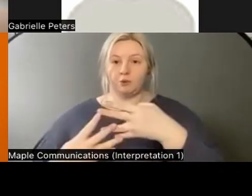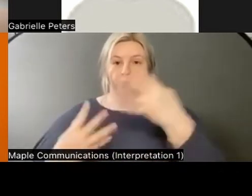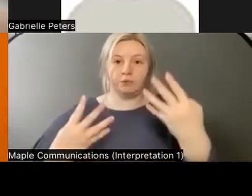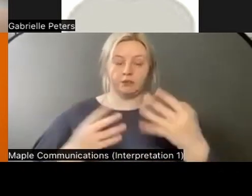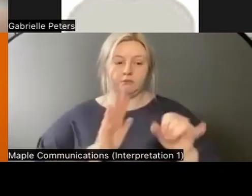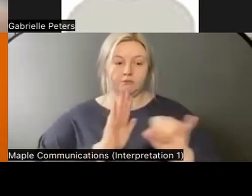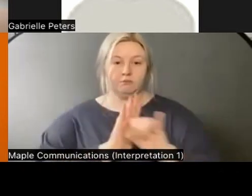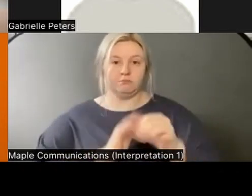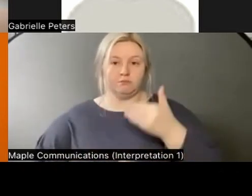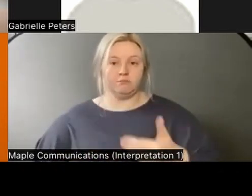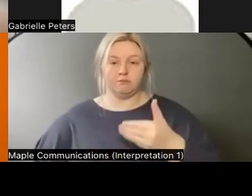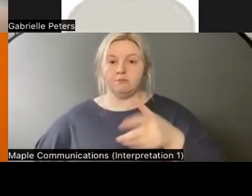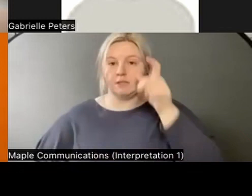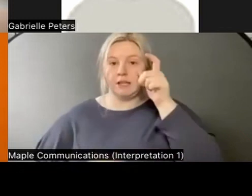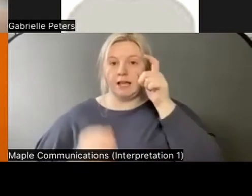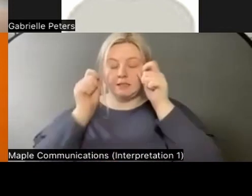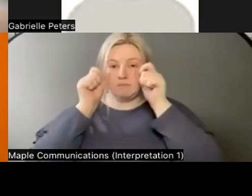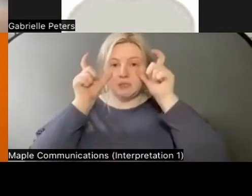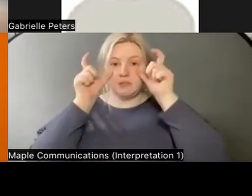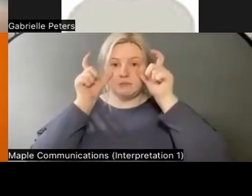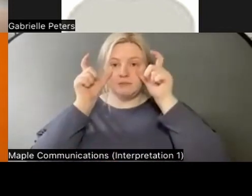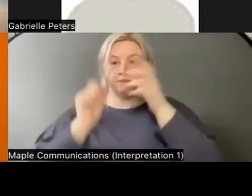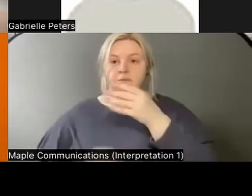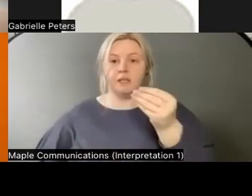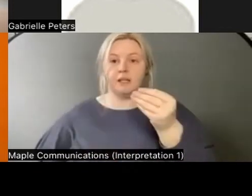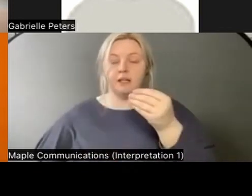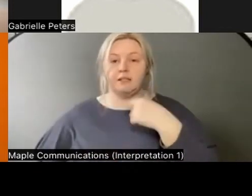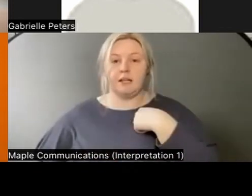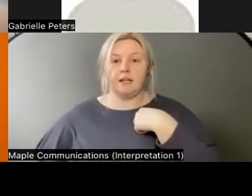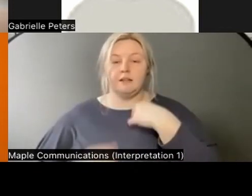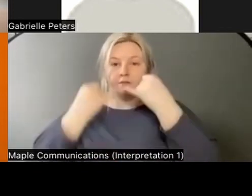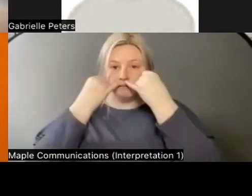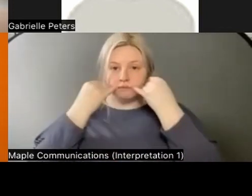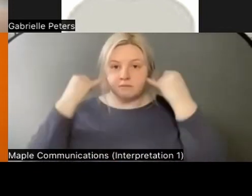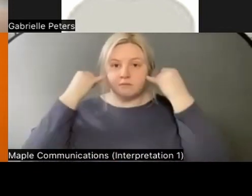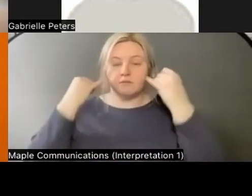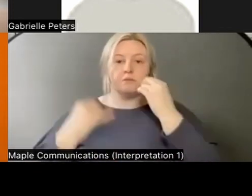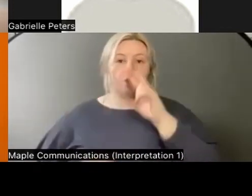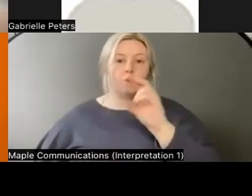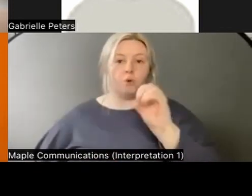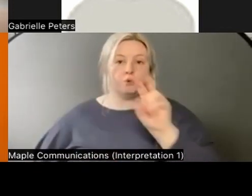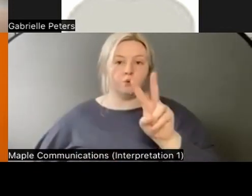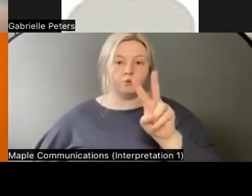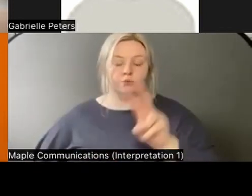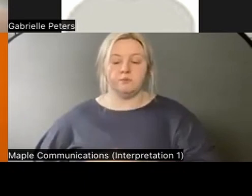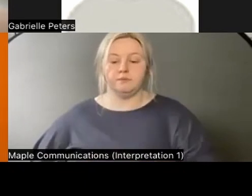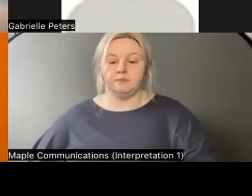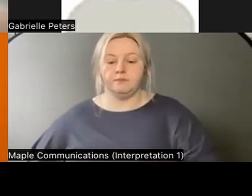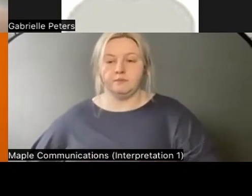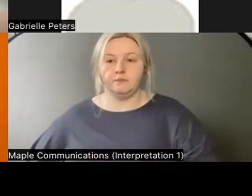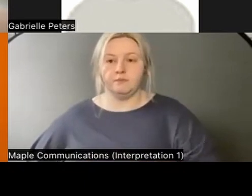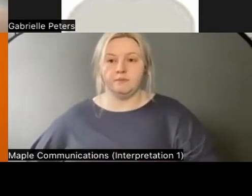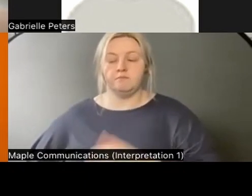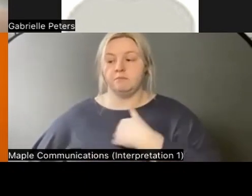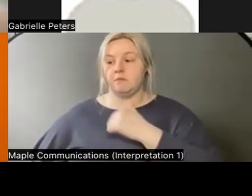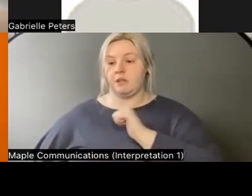big glasses and oxygen on my face, and I am seated in